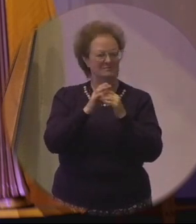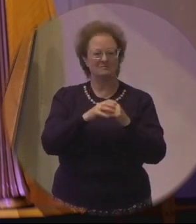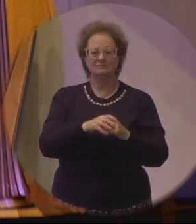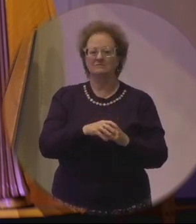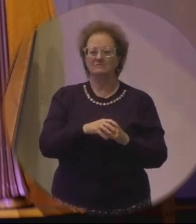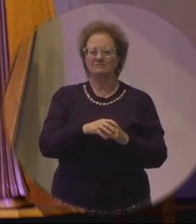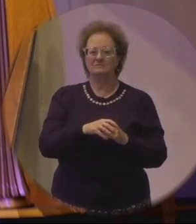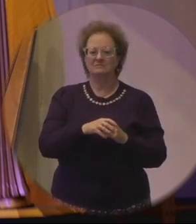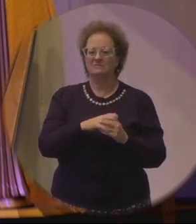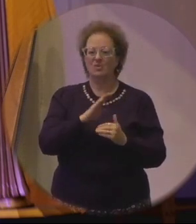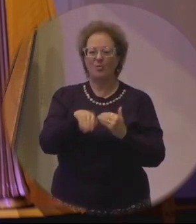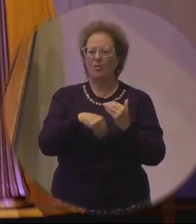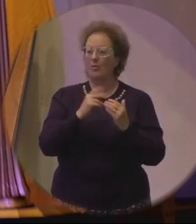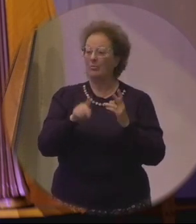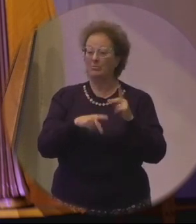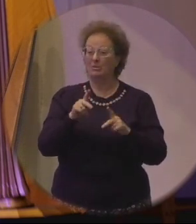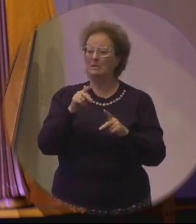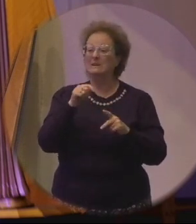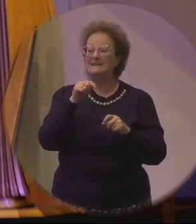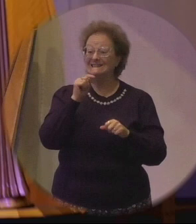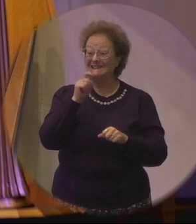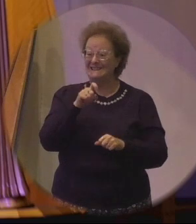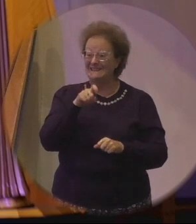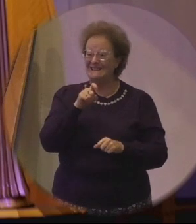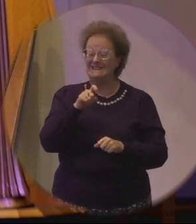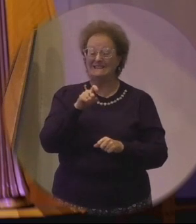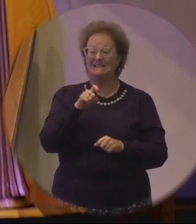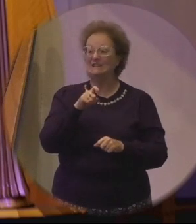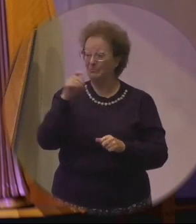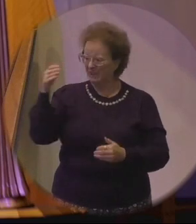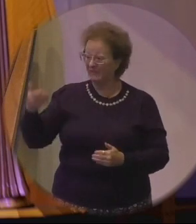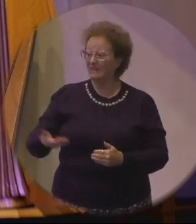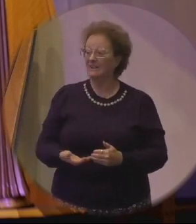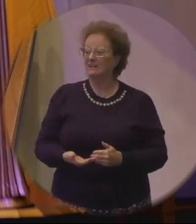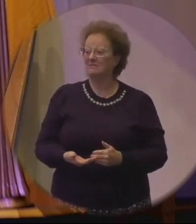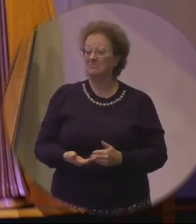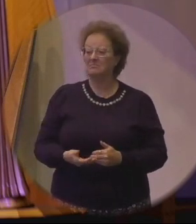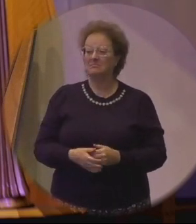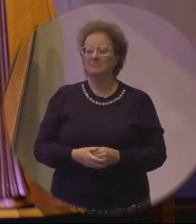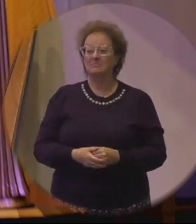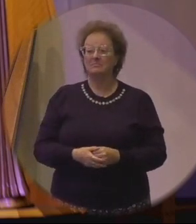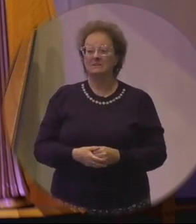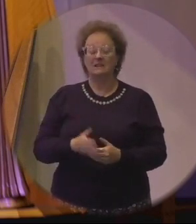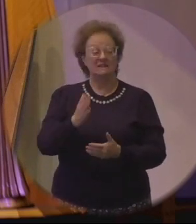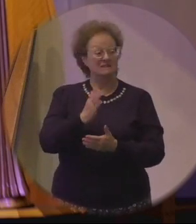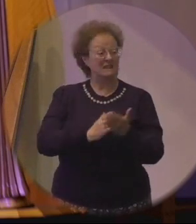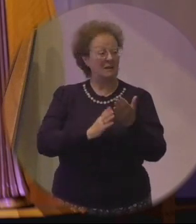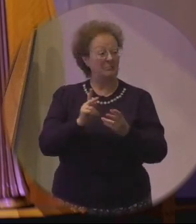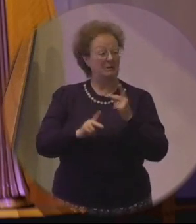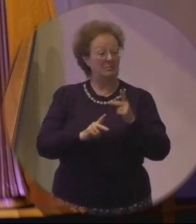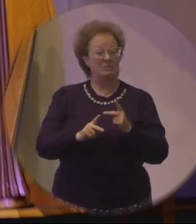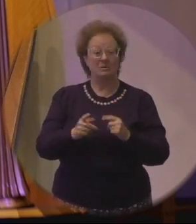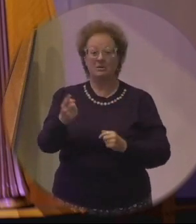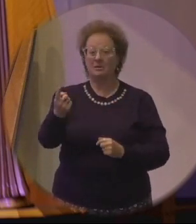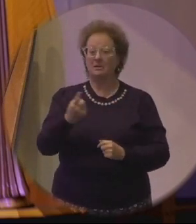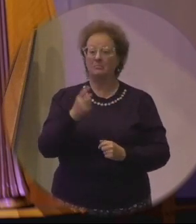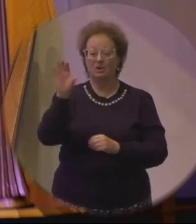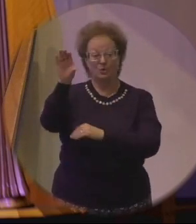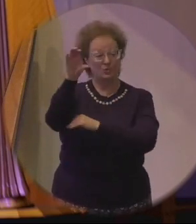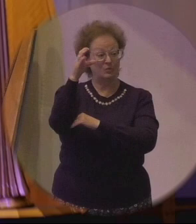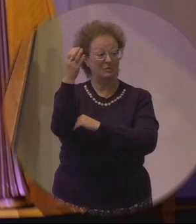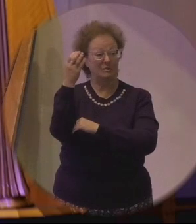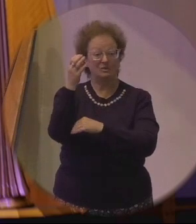Sometimes that's all people need, is to be invited and to come and see. Some people came to our Christmas